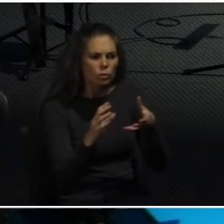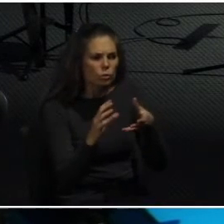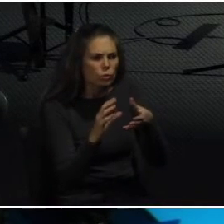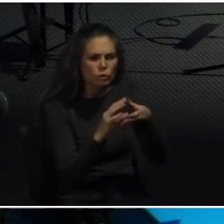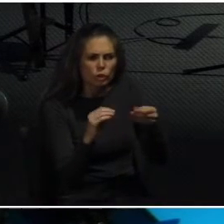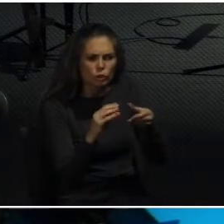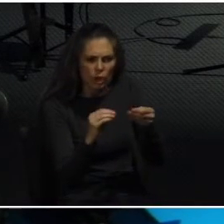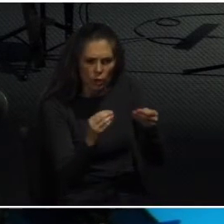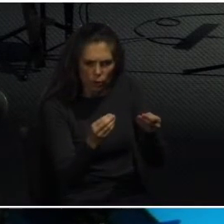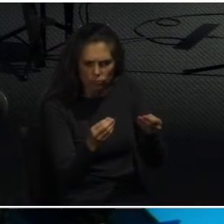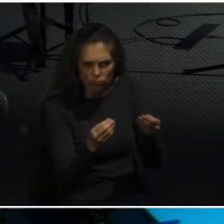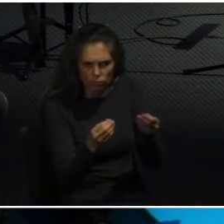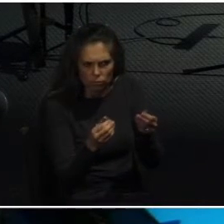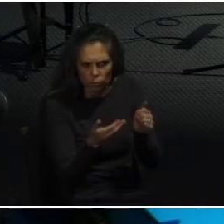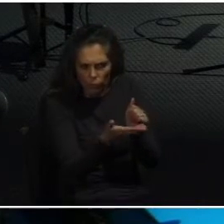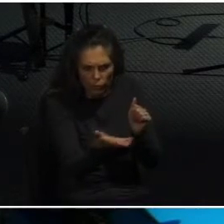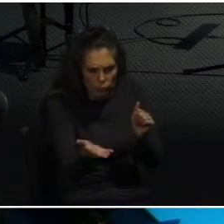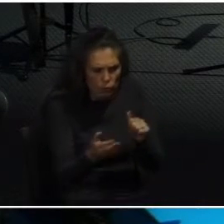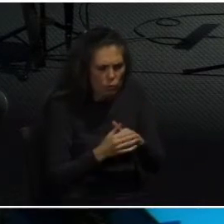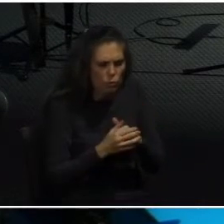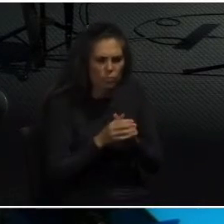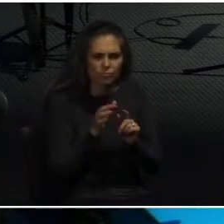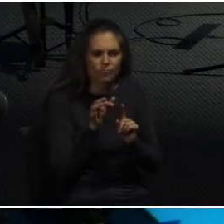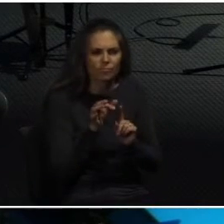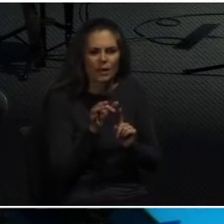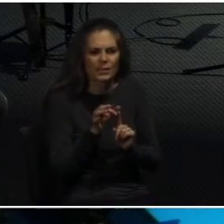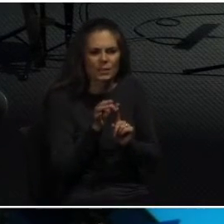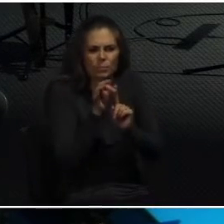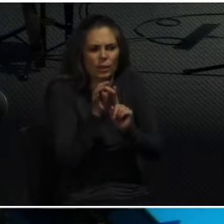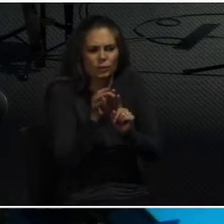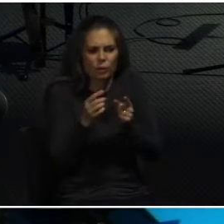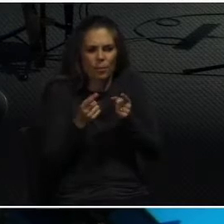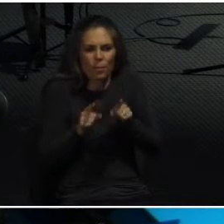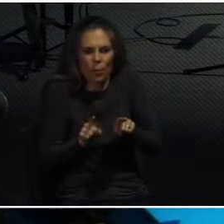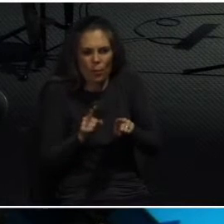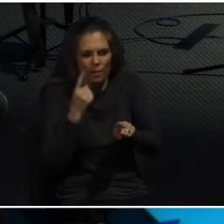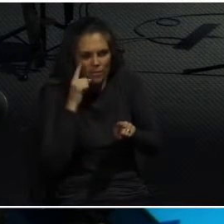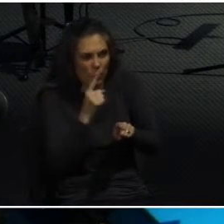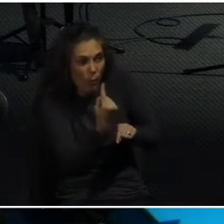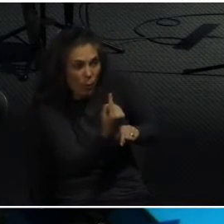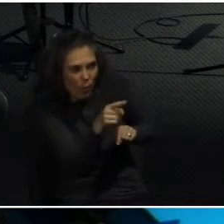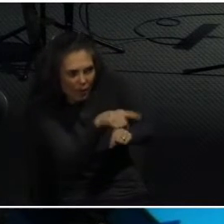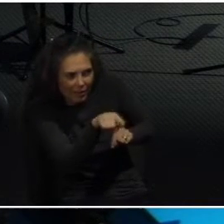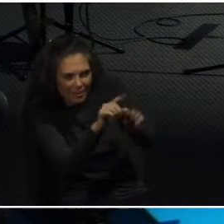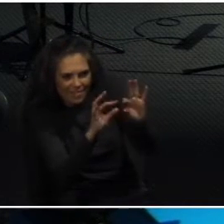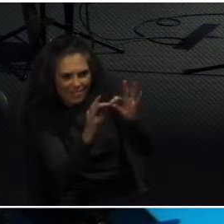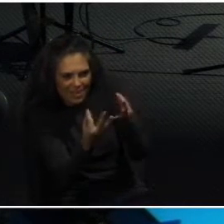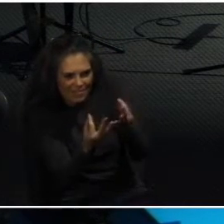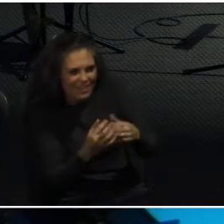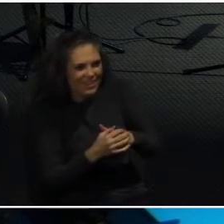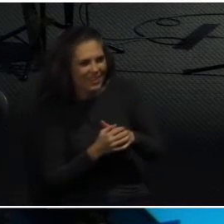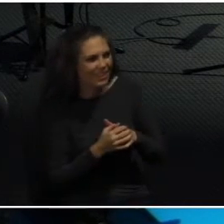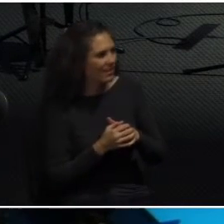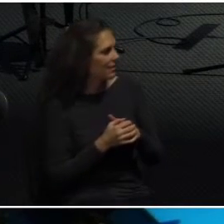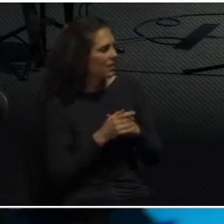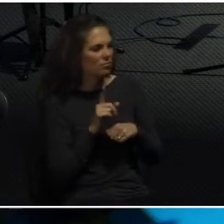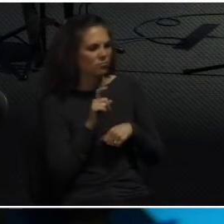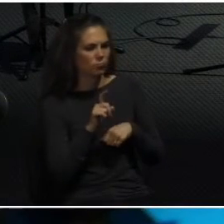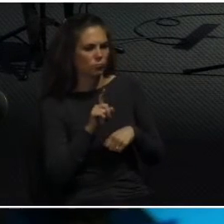a special moment in one of our church family's life. And I'm just going to come down